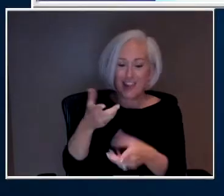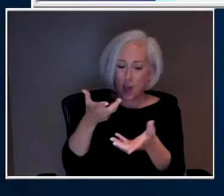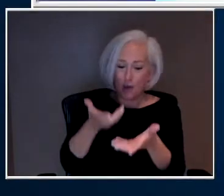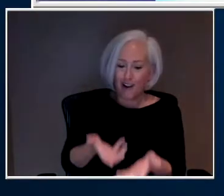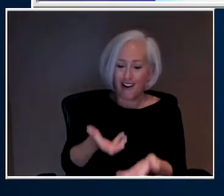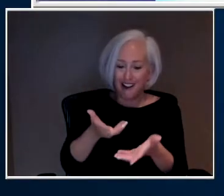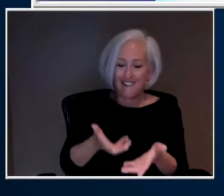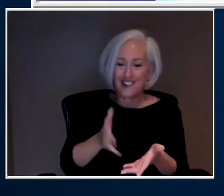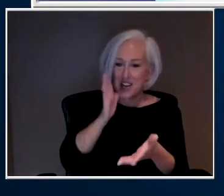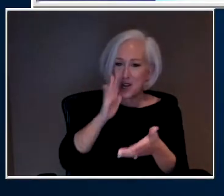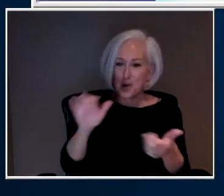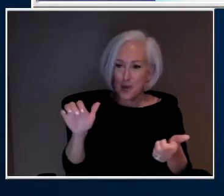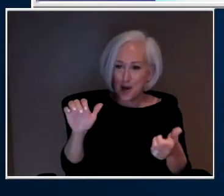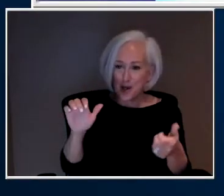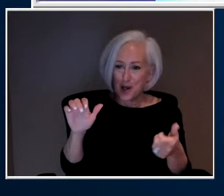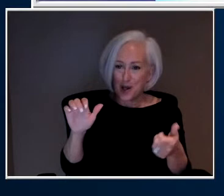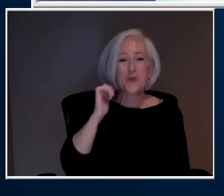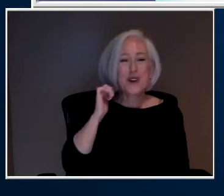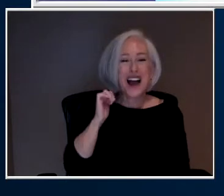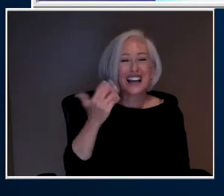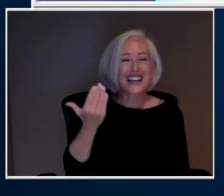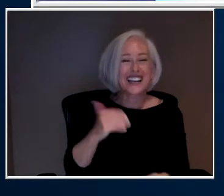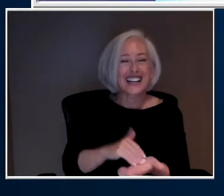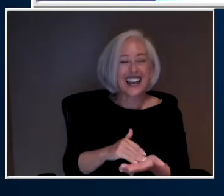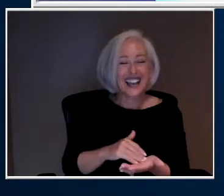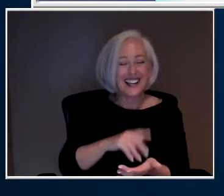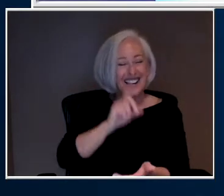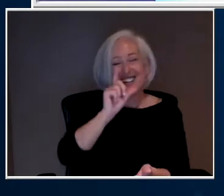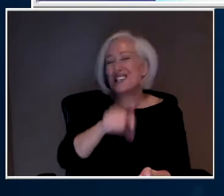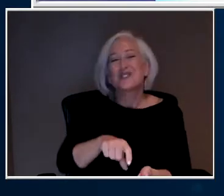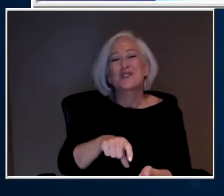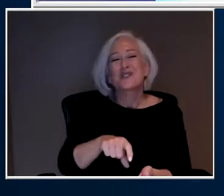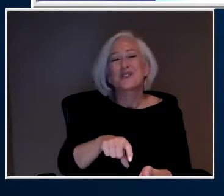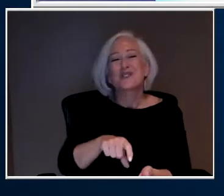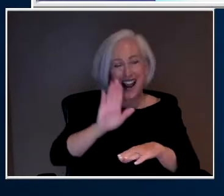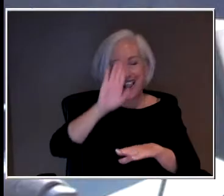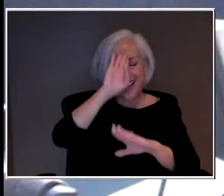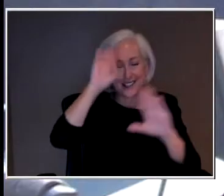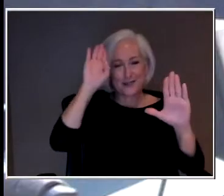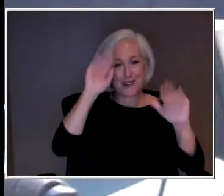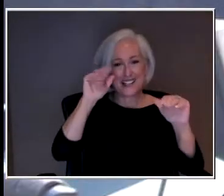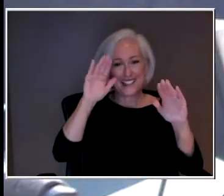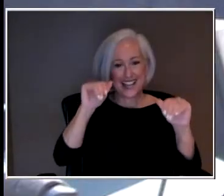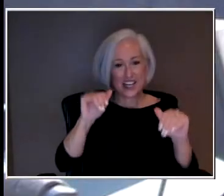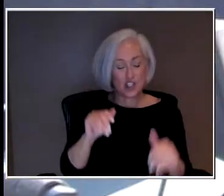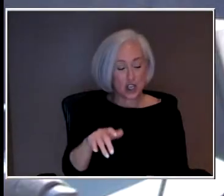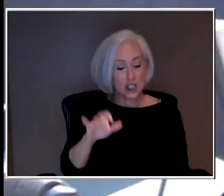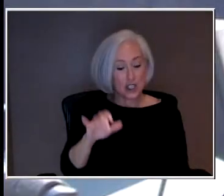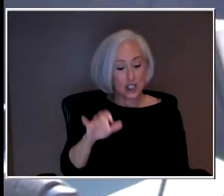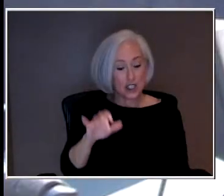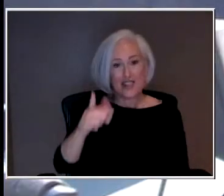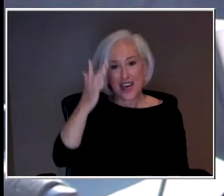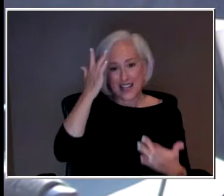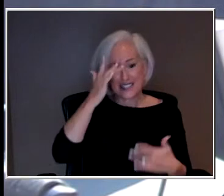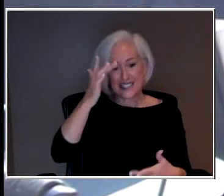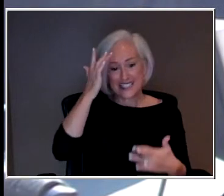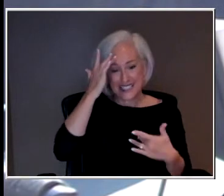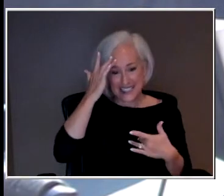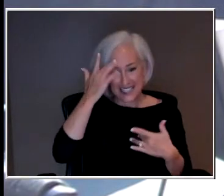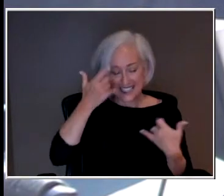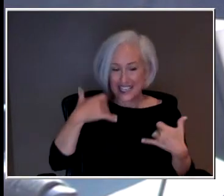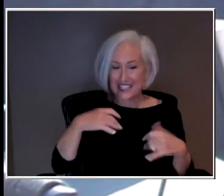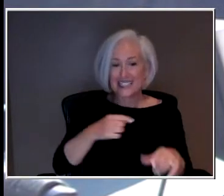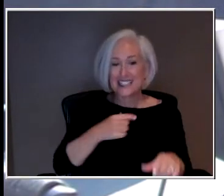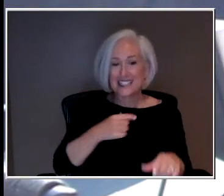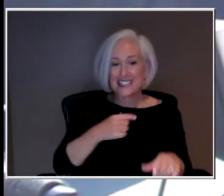So there are some things that we need to kind of, set the expectations because, yeah, that disease state is still in her neck. We're just managing the